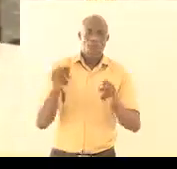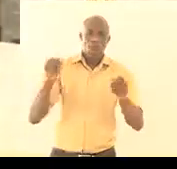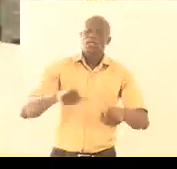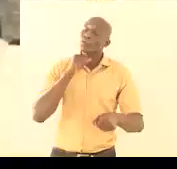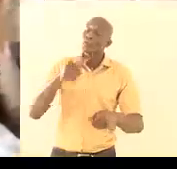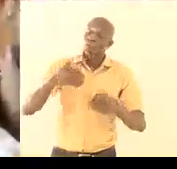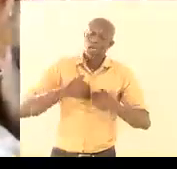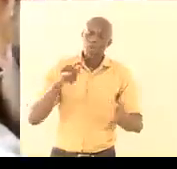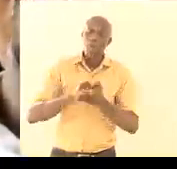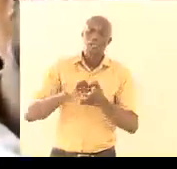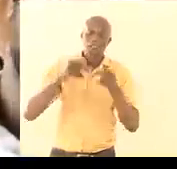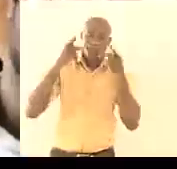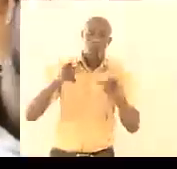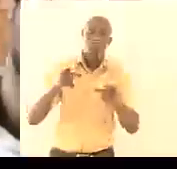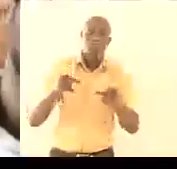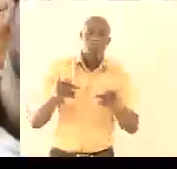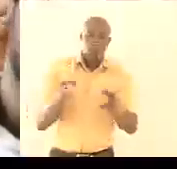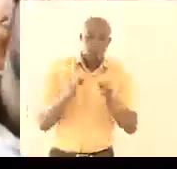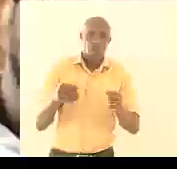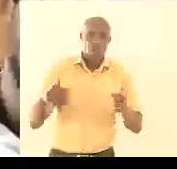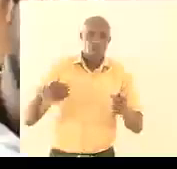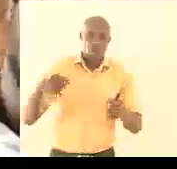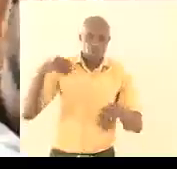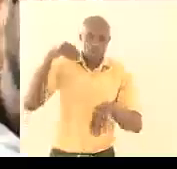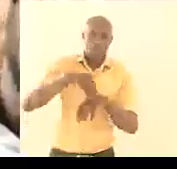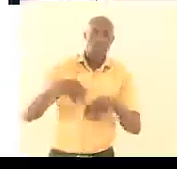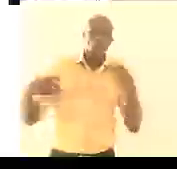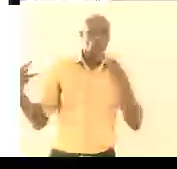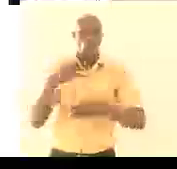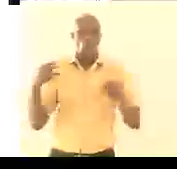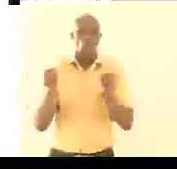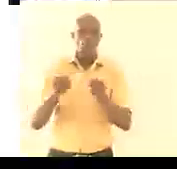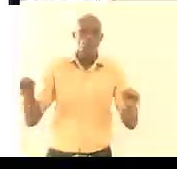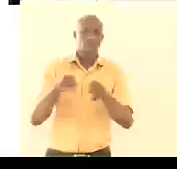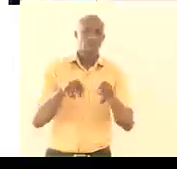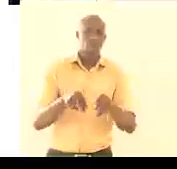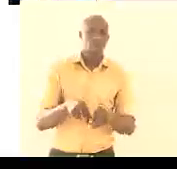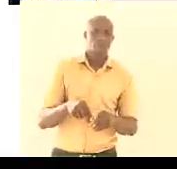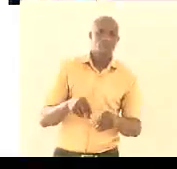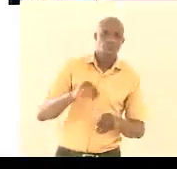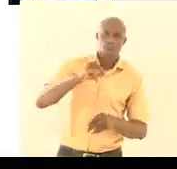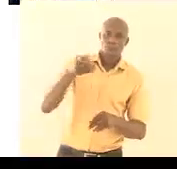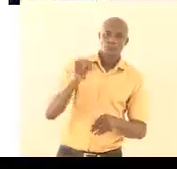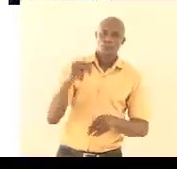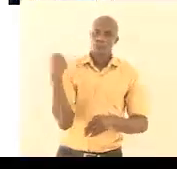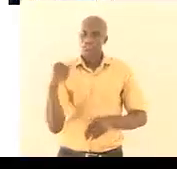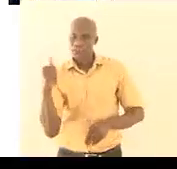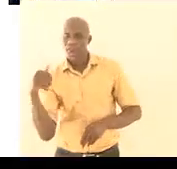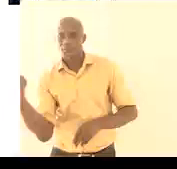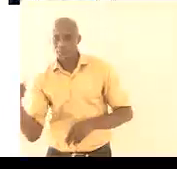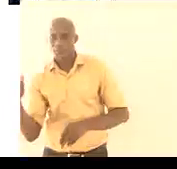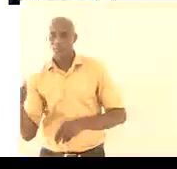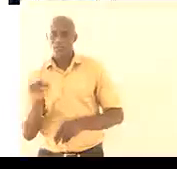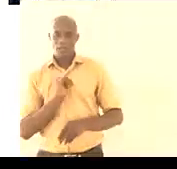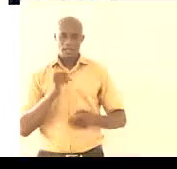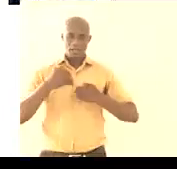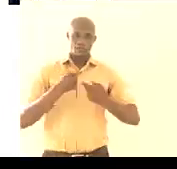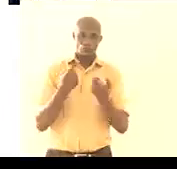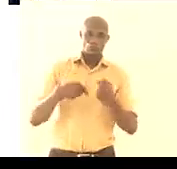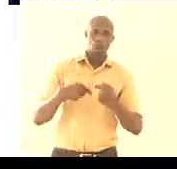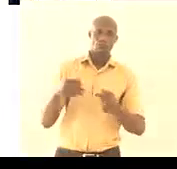neighbor. Wholeness of life. John chapter 10 verse 10. Jesus says, I have come that they may have